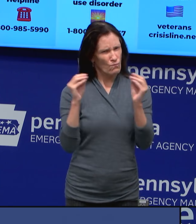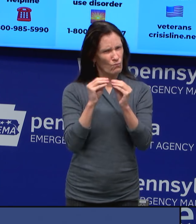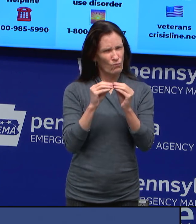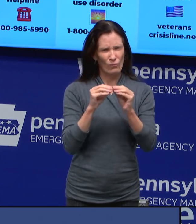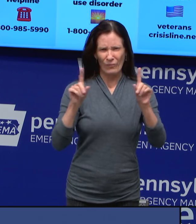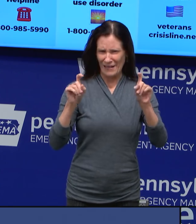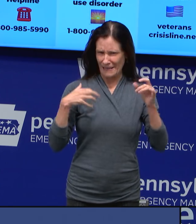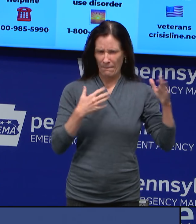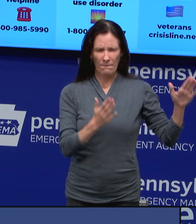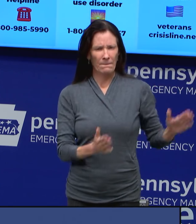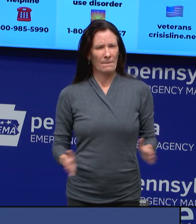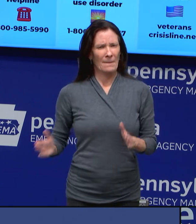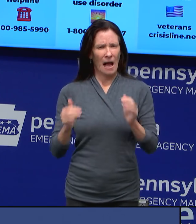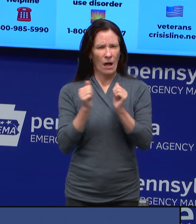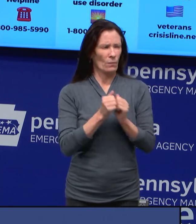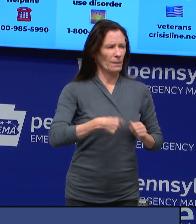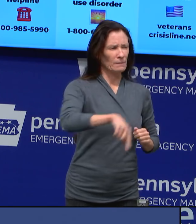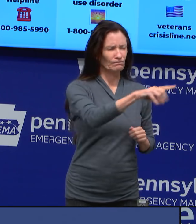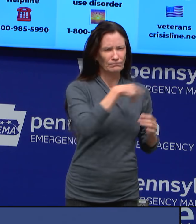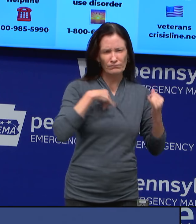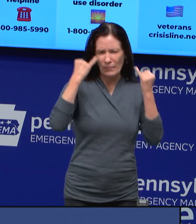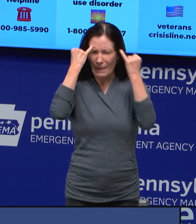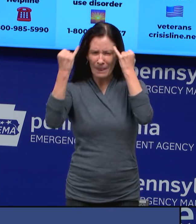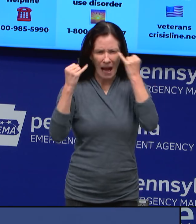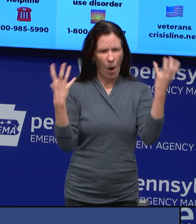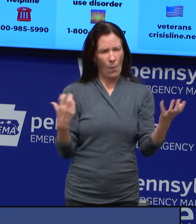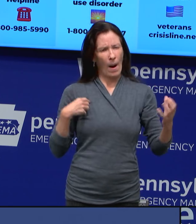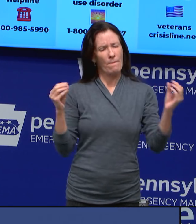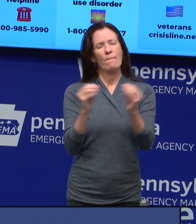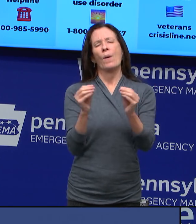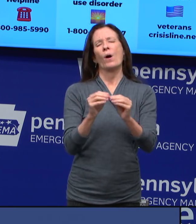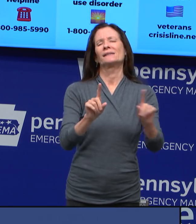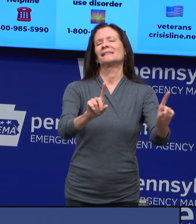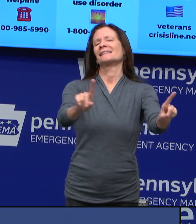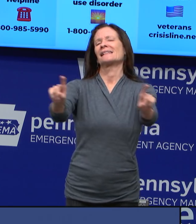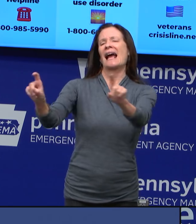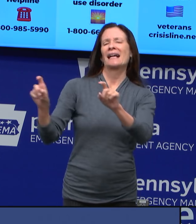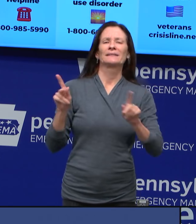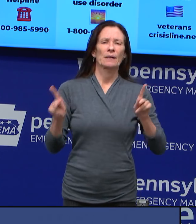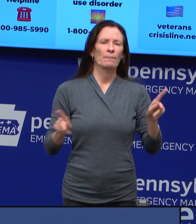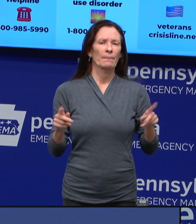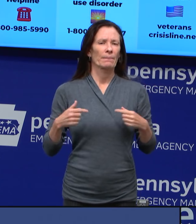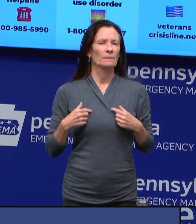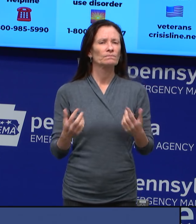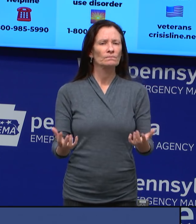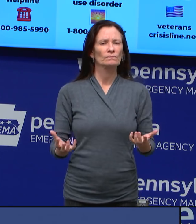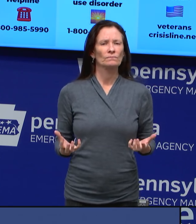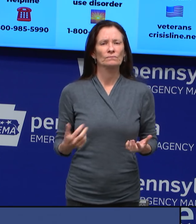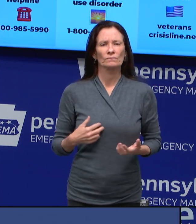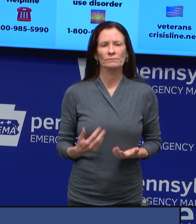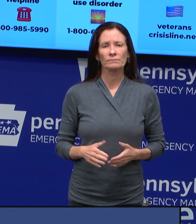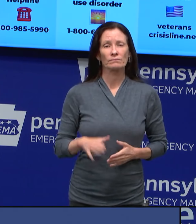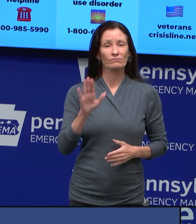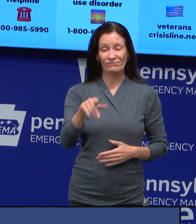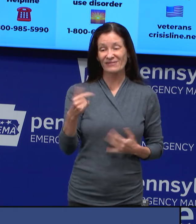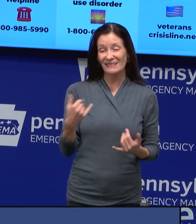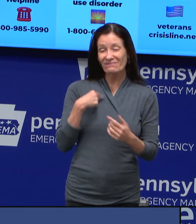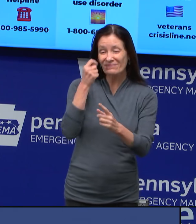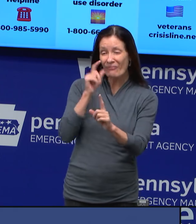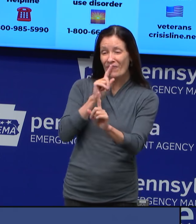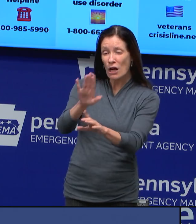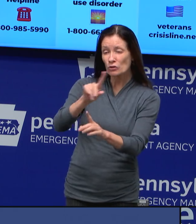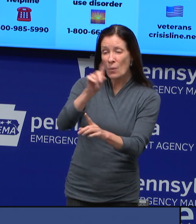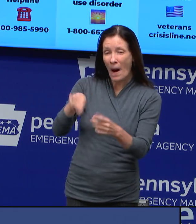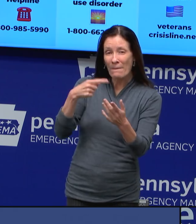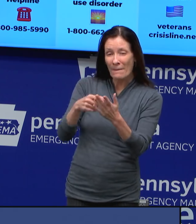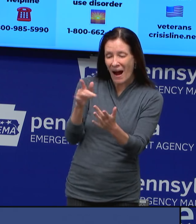at working with our fantastic community health nurses as lead in those counties. We'll look with the hospitals and health systems